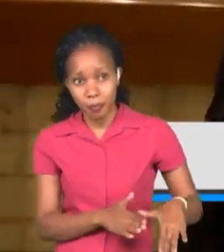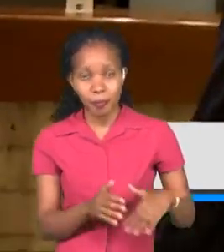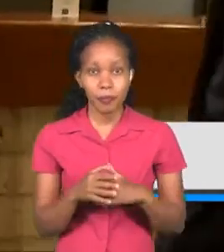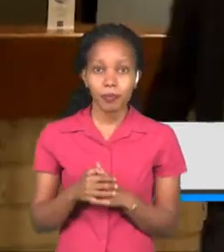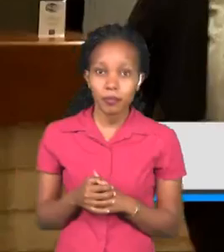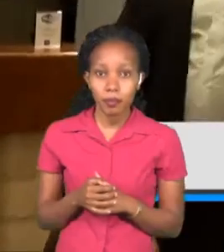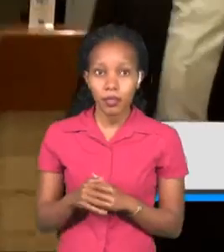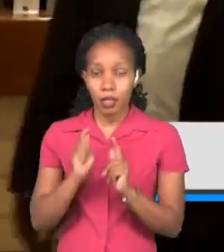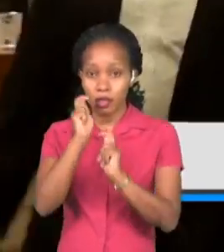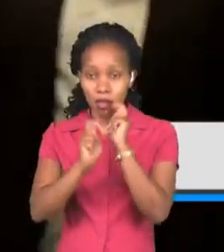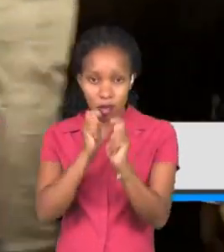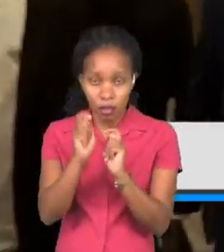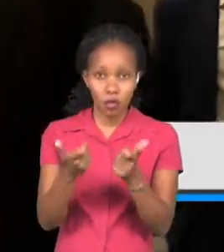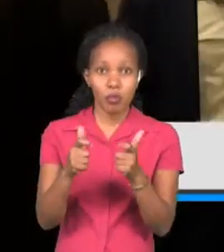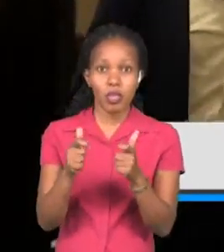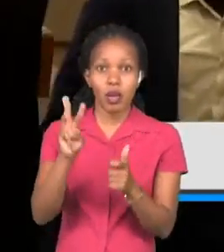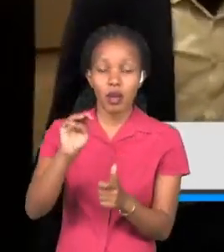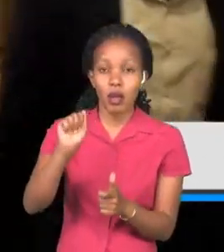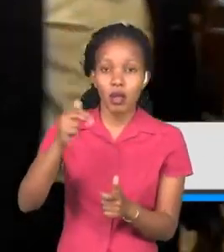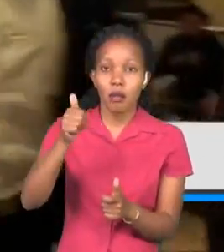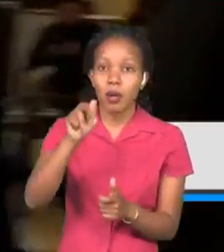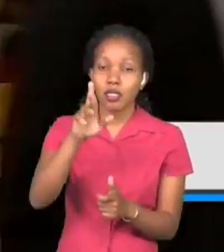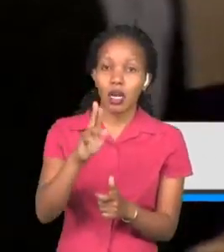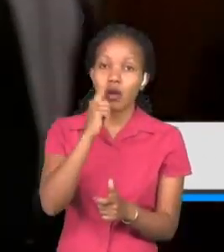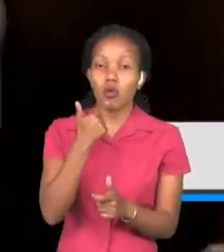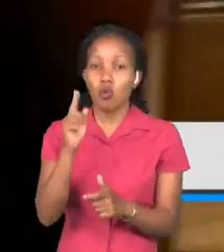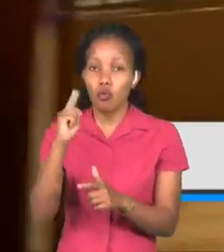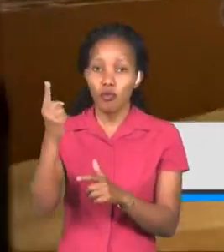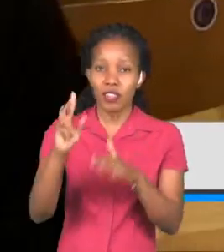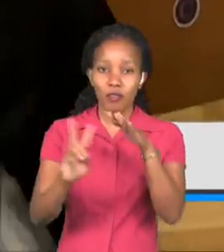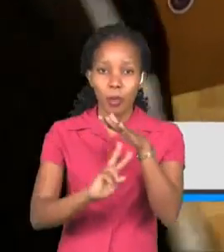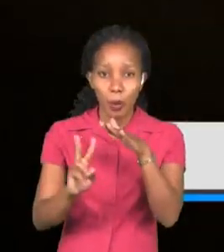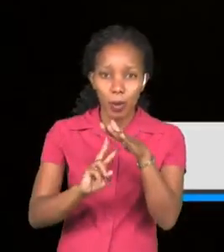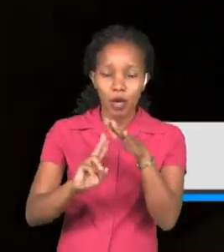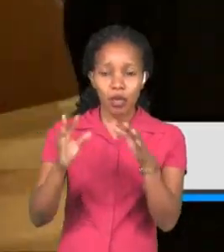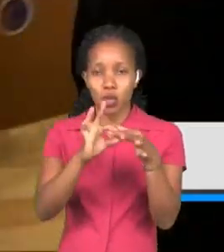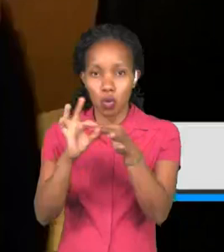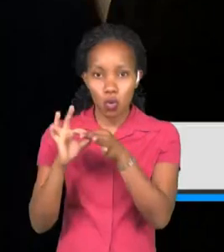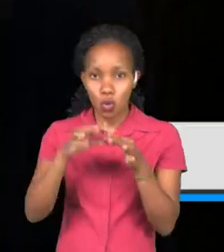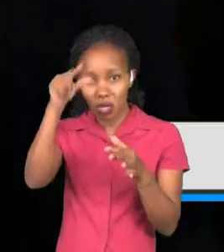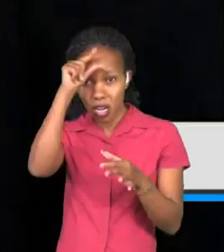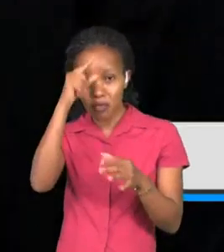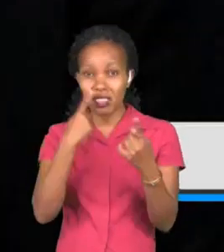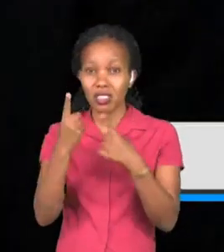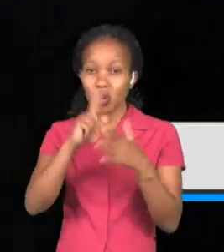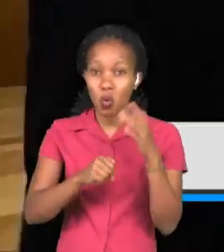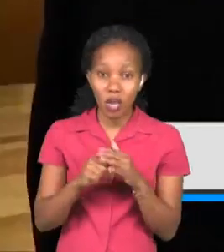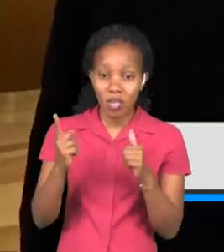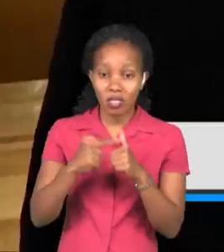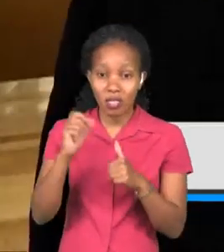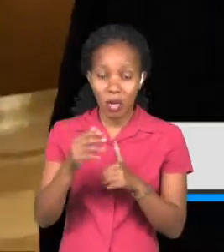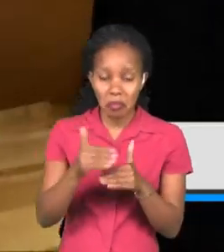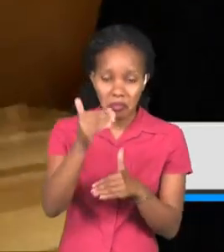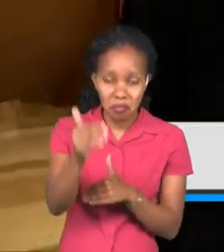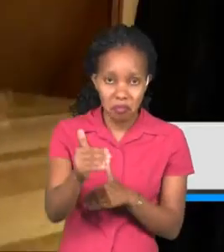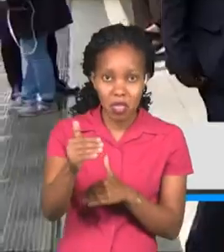In an interview with the media, Machar, who is slated to be first vice president in the unity government, said that a six-month extension of the